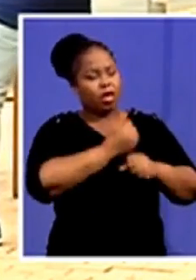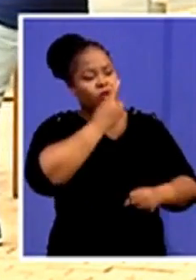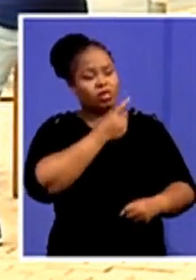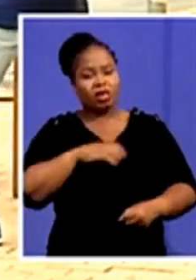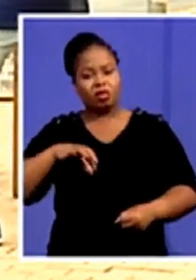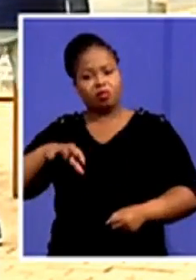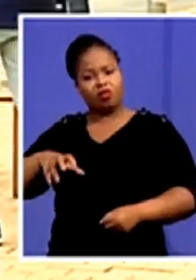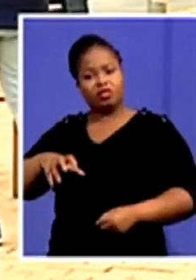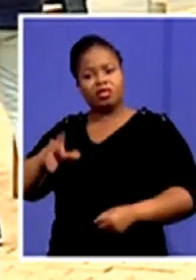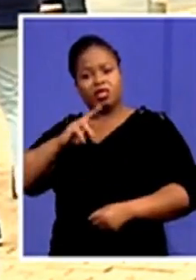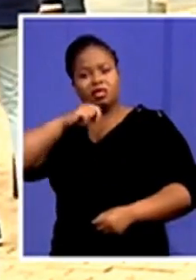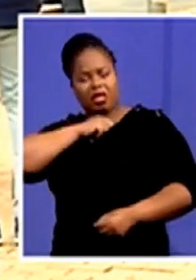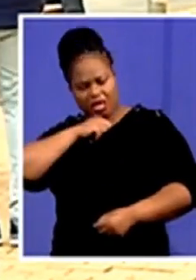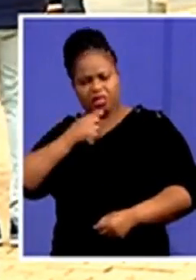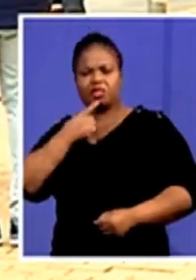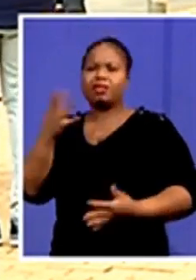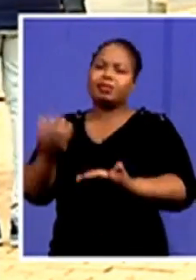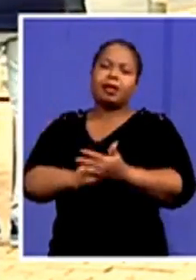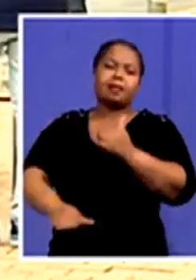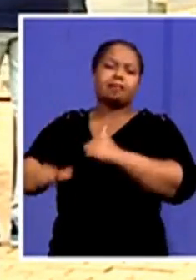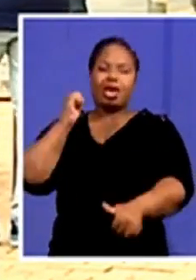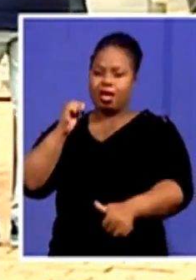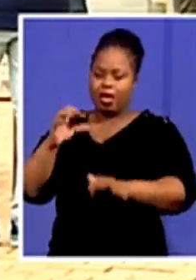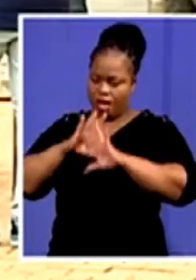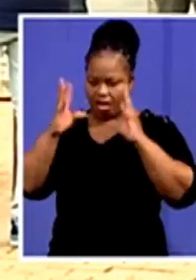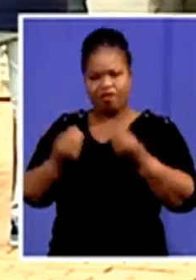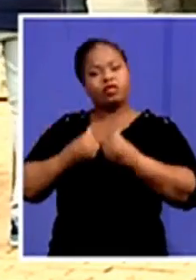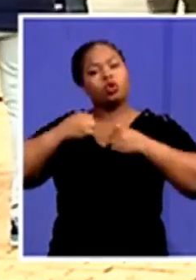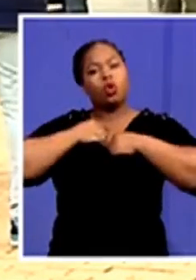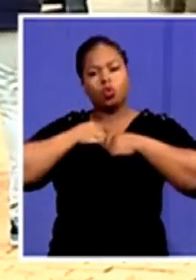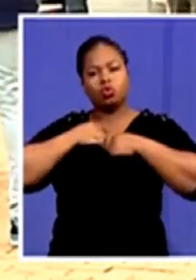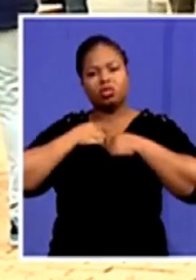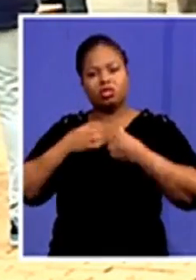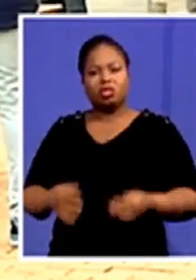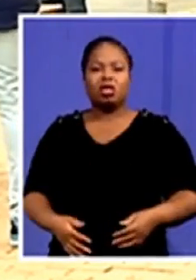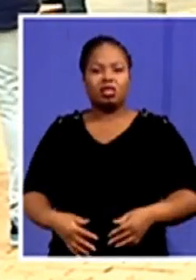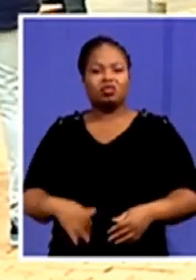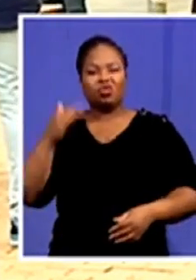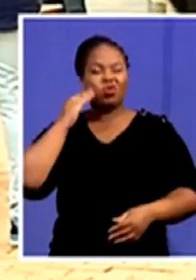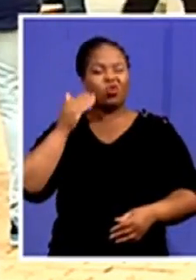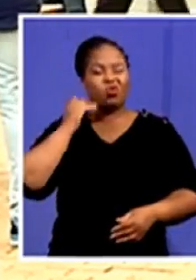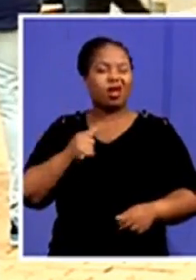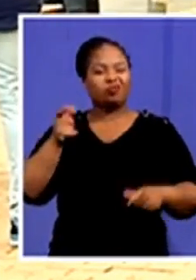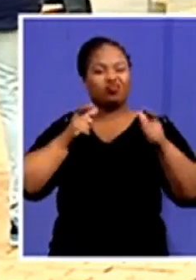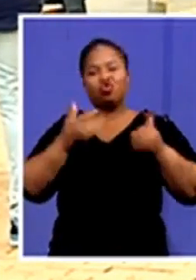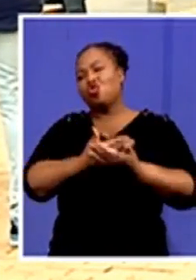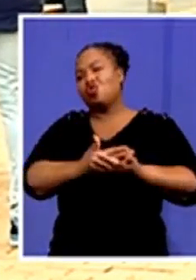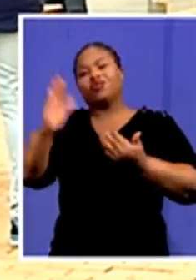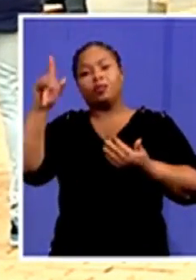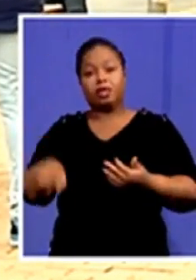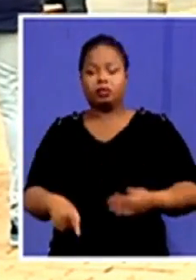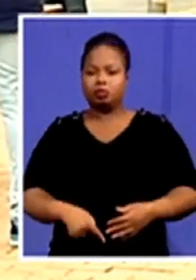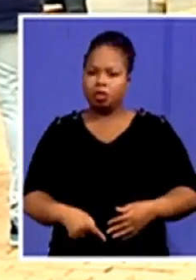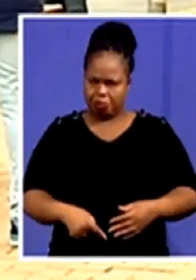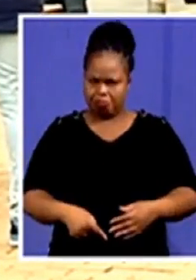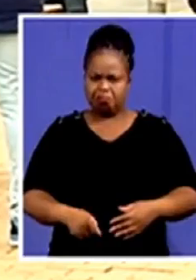says belongs to them and to shake off the shackles of white capital monopoly. And obviously the state saw this as incitement